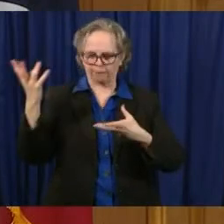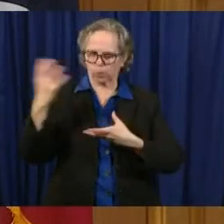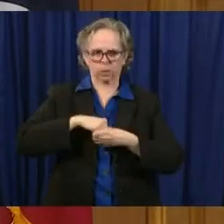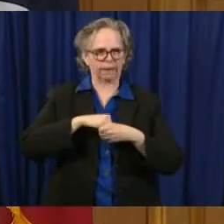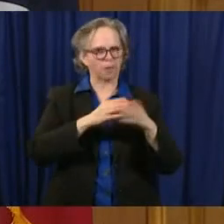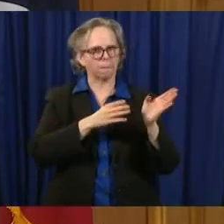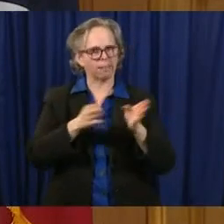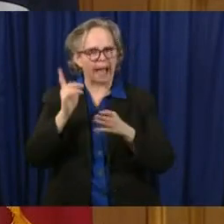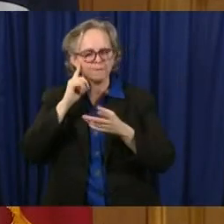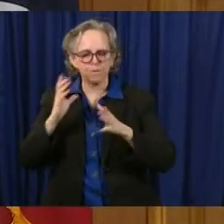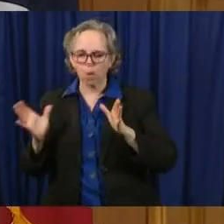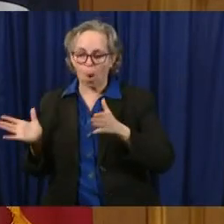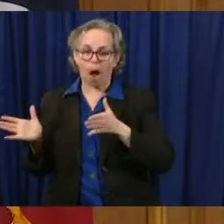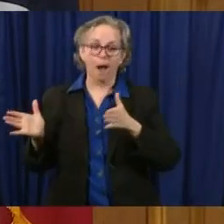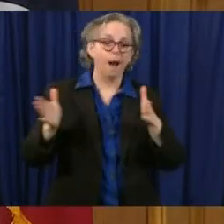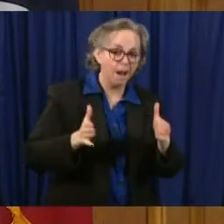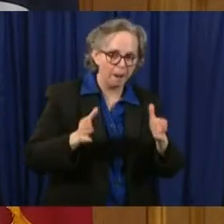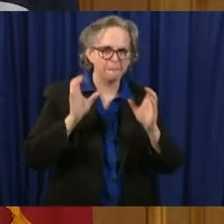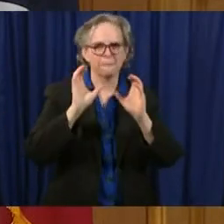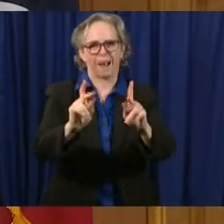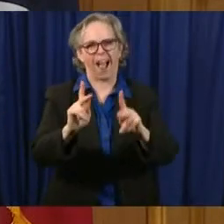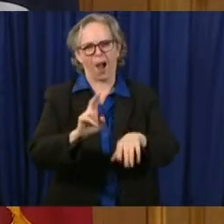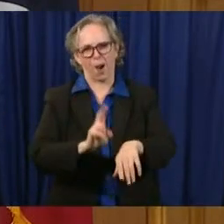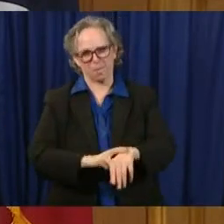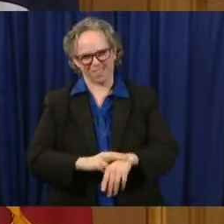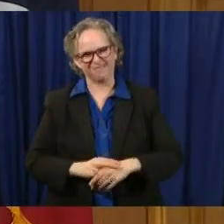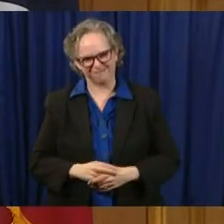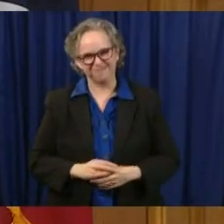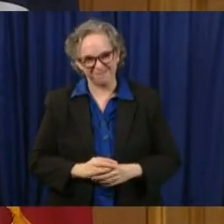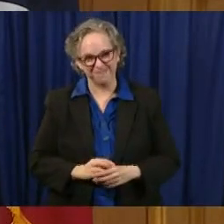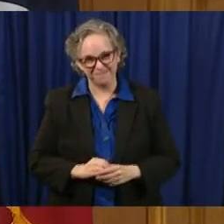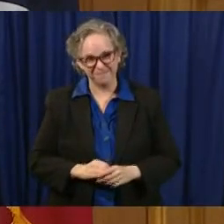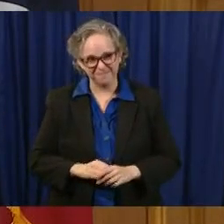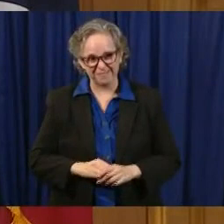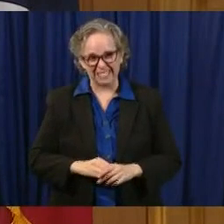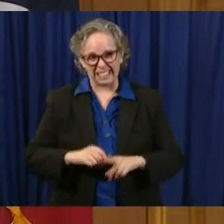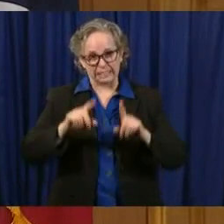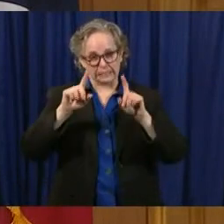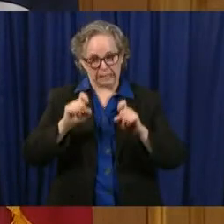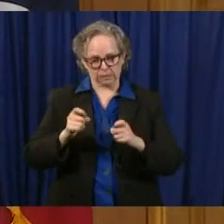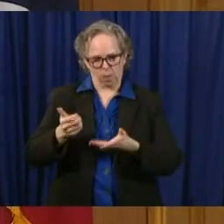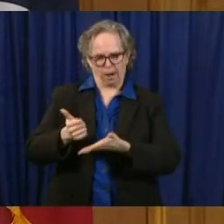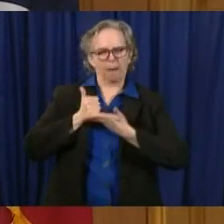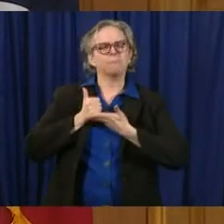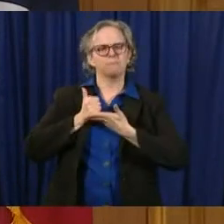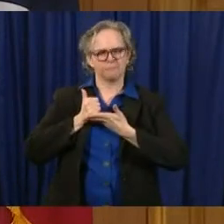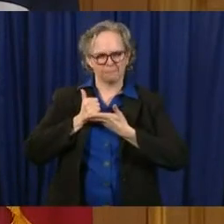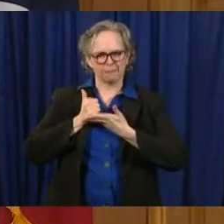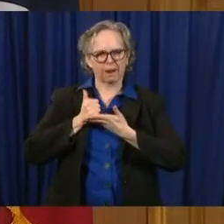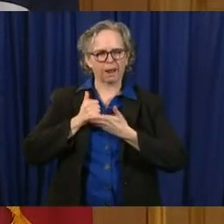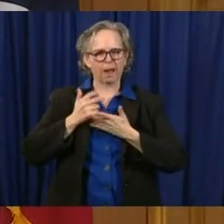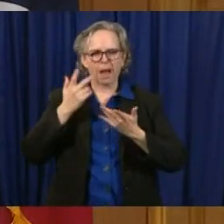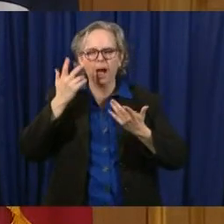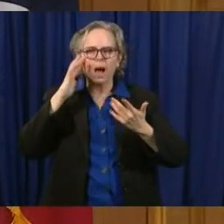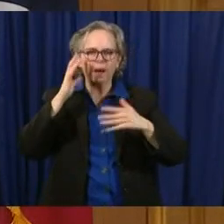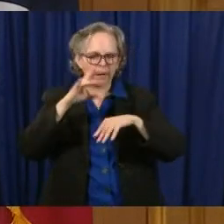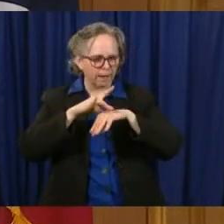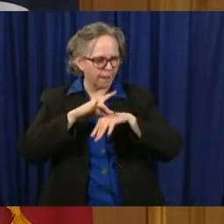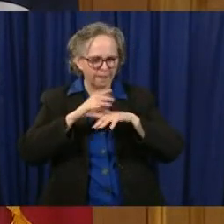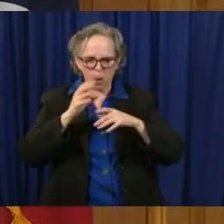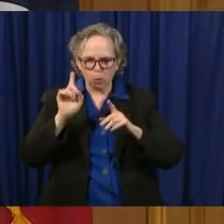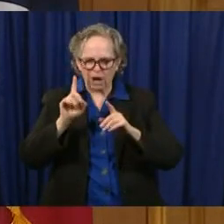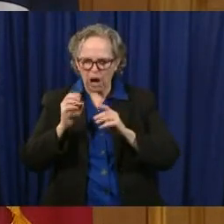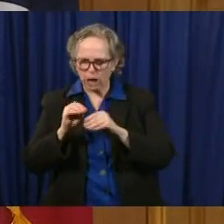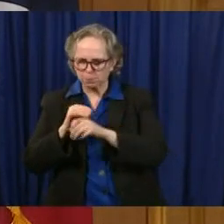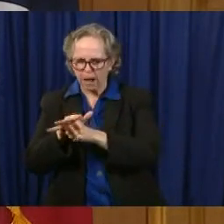that testing may help us identify, how we're doing geographically. We don't know that until we actually do the tests.